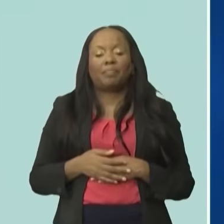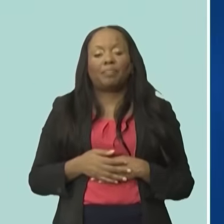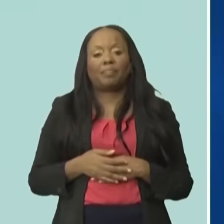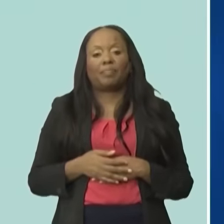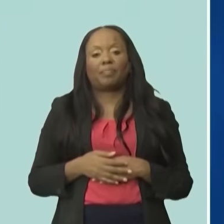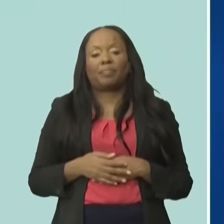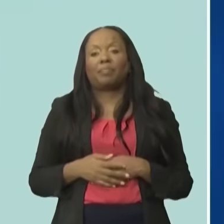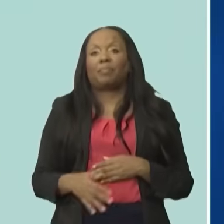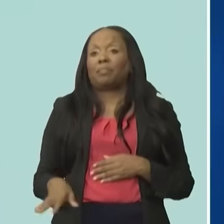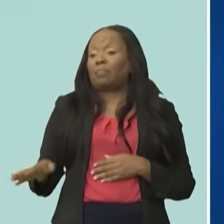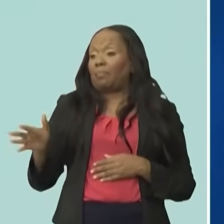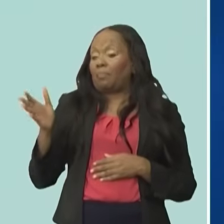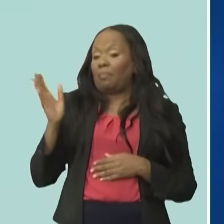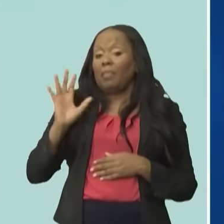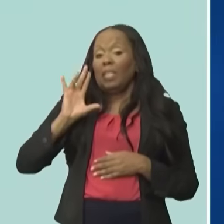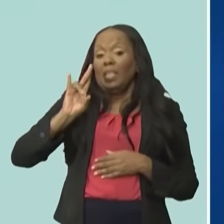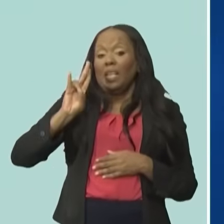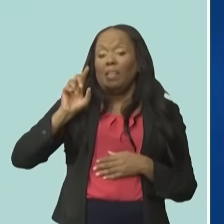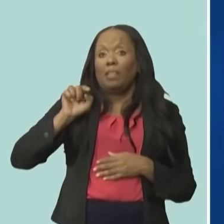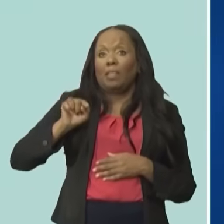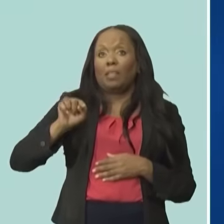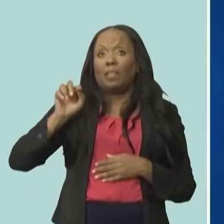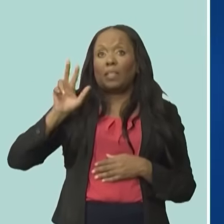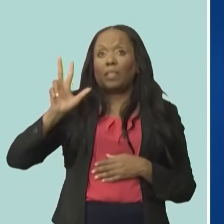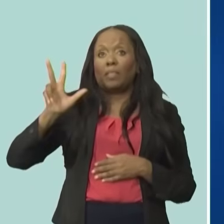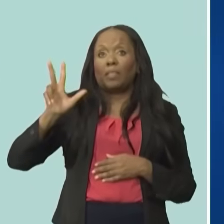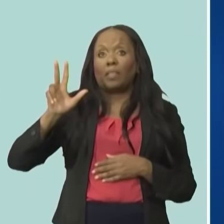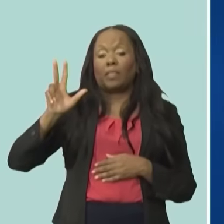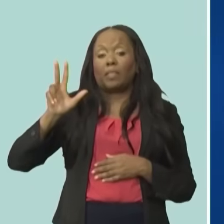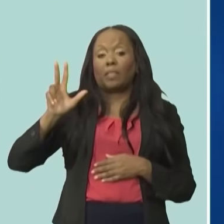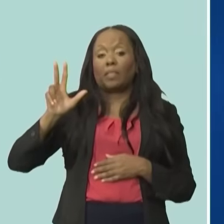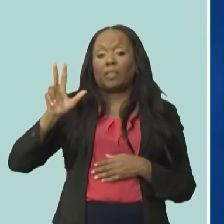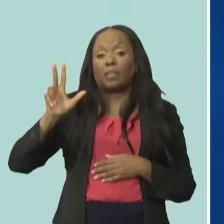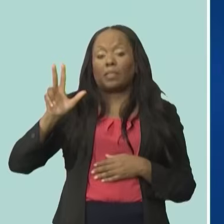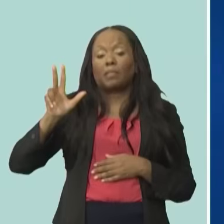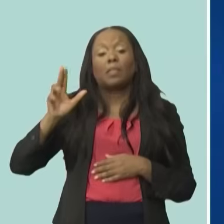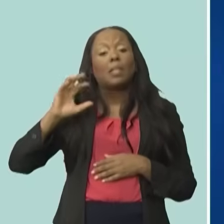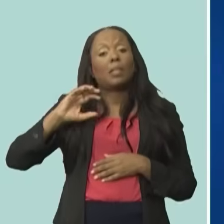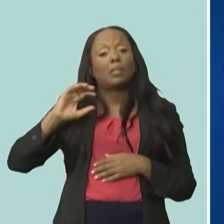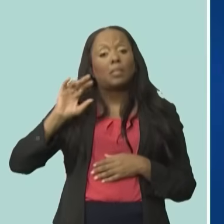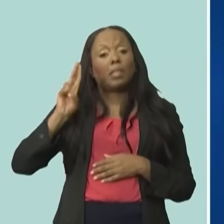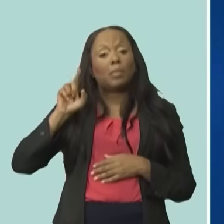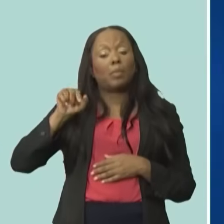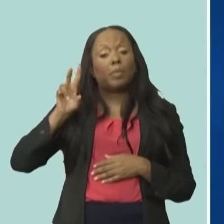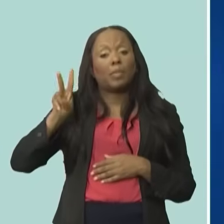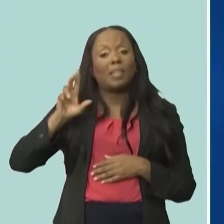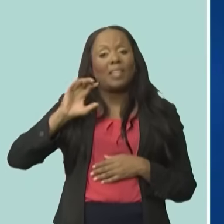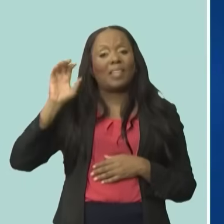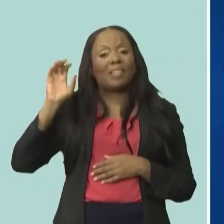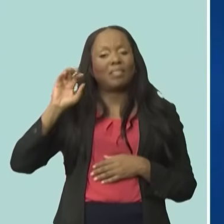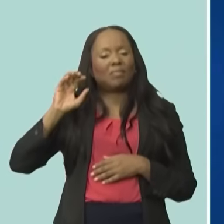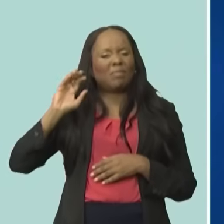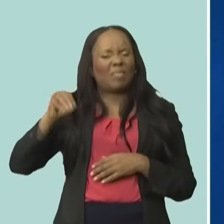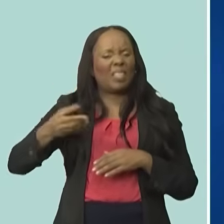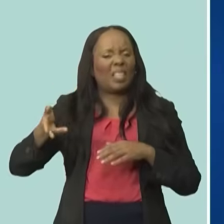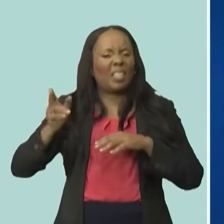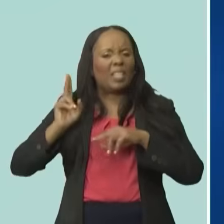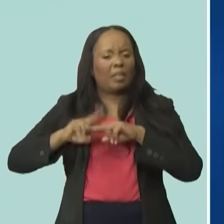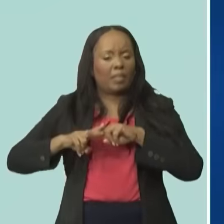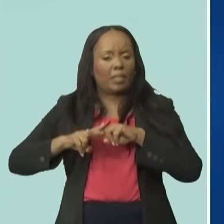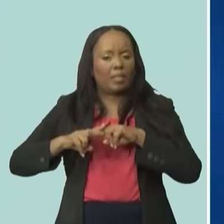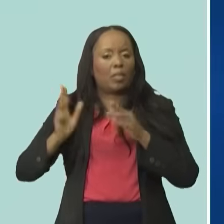a 7.3 point increase in performance over 2024